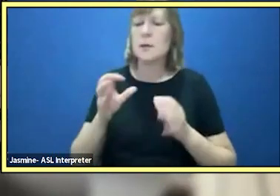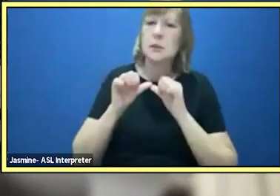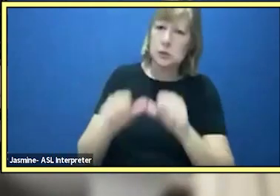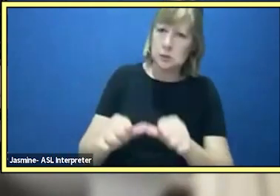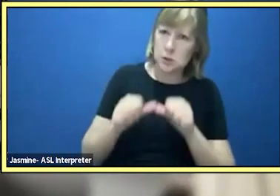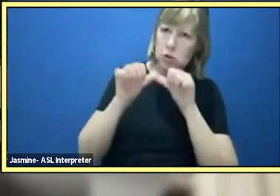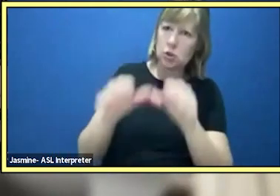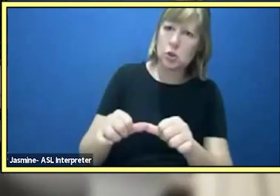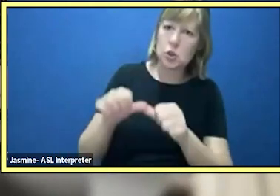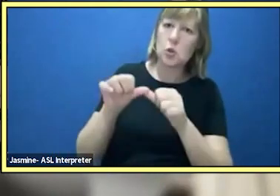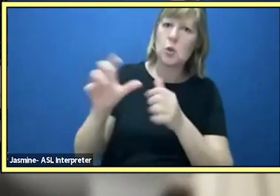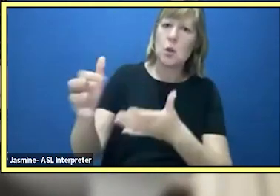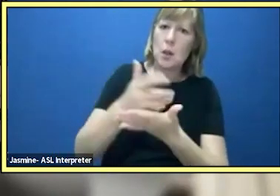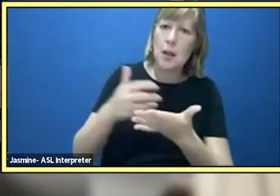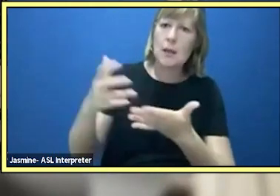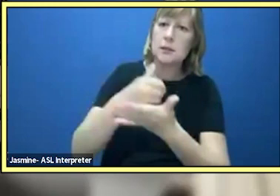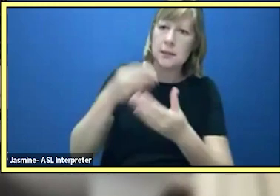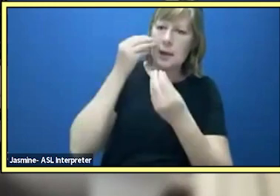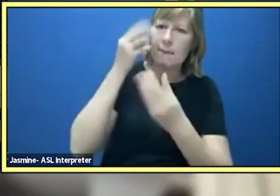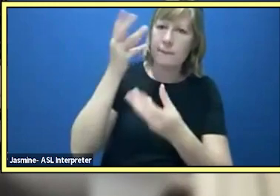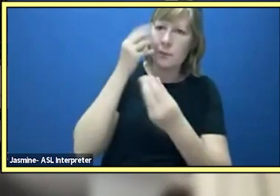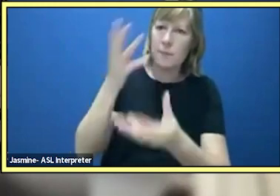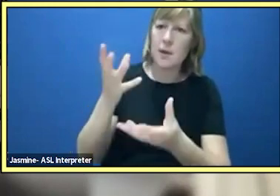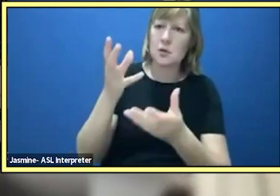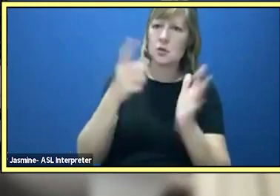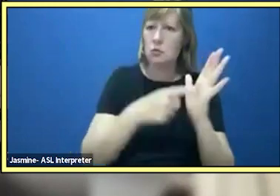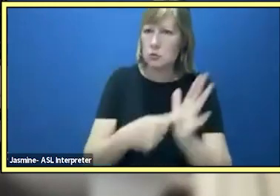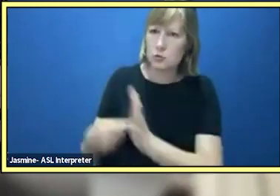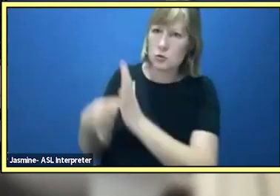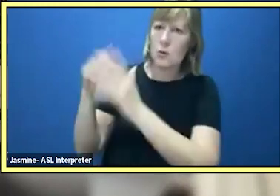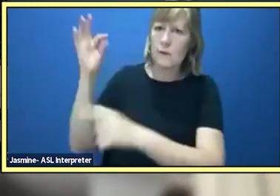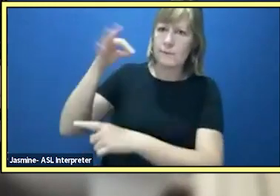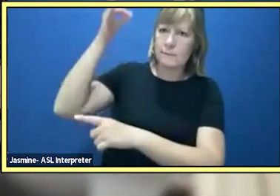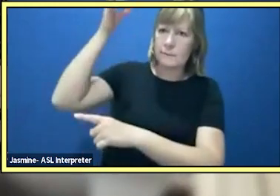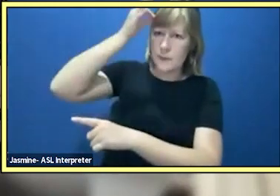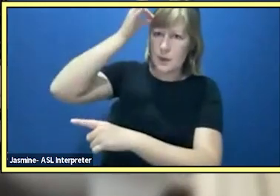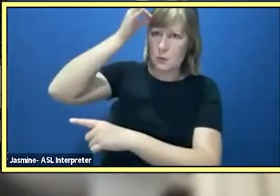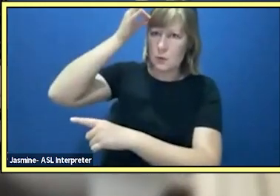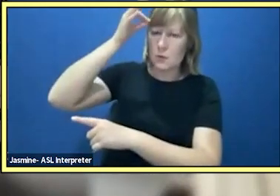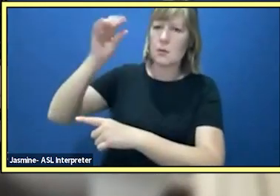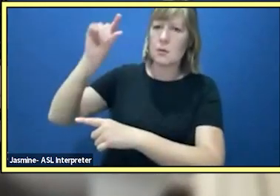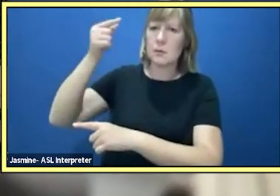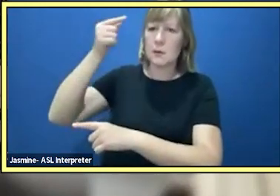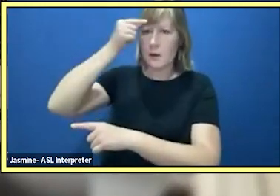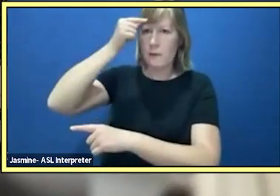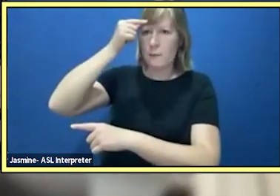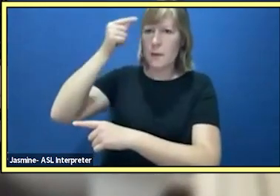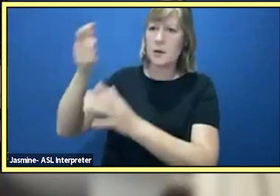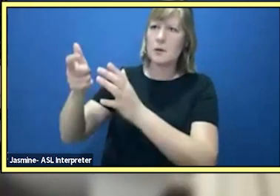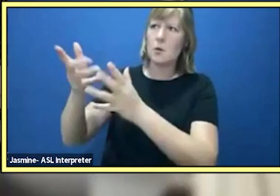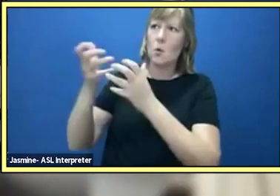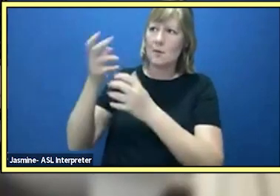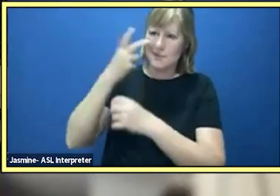reporting, to show that this is what we're doing. So they're sort of, it's bigger than just the